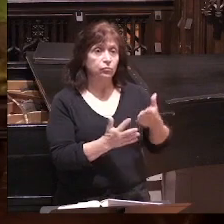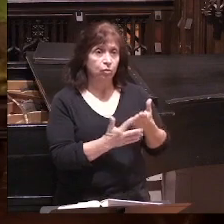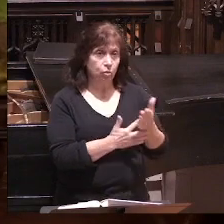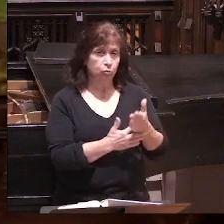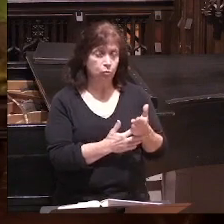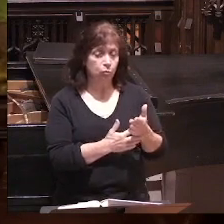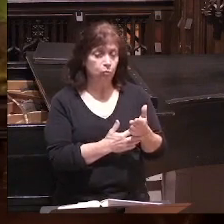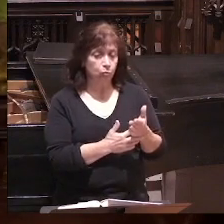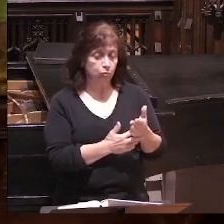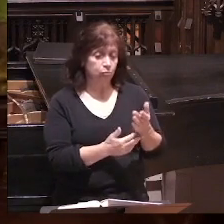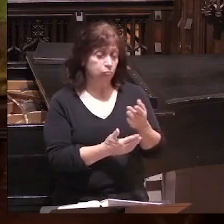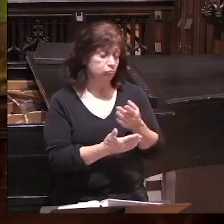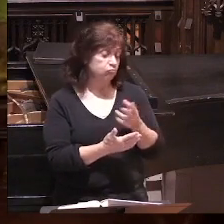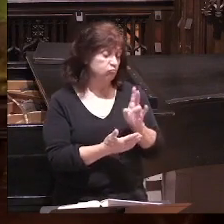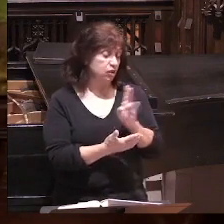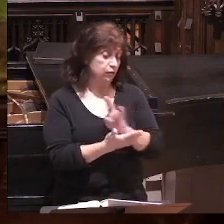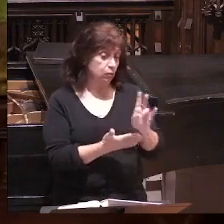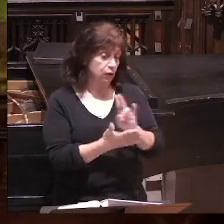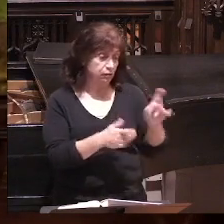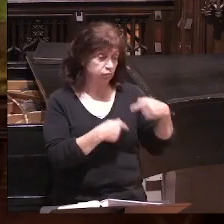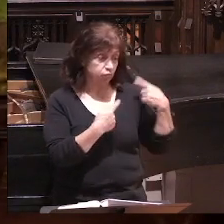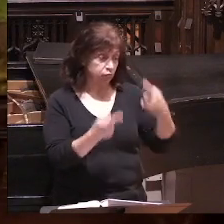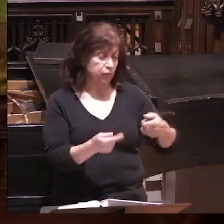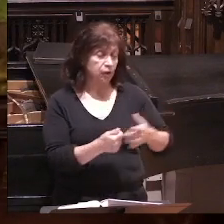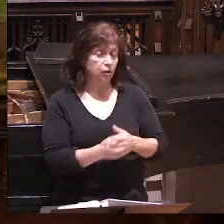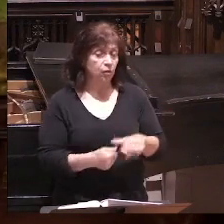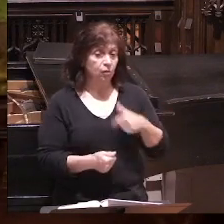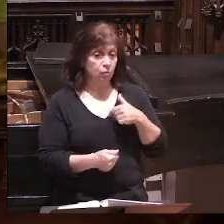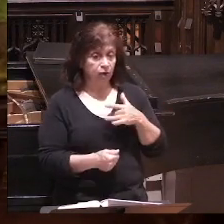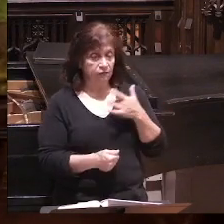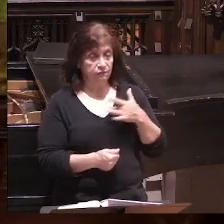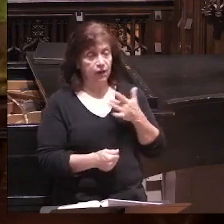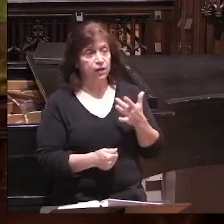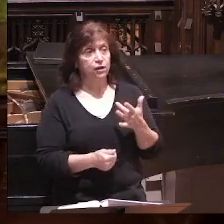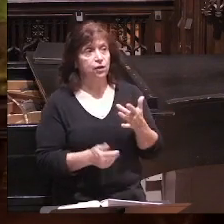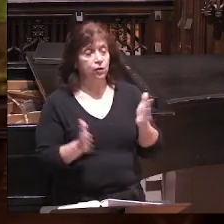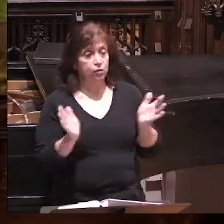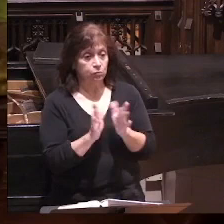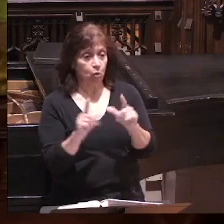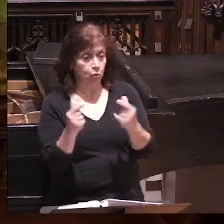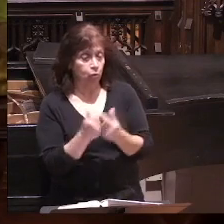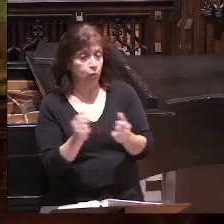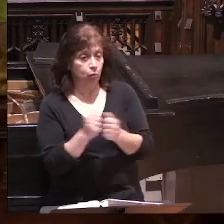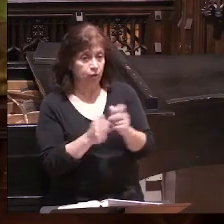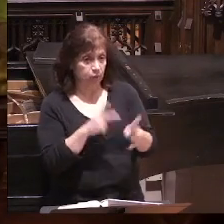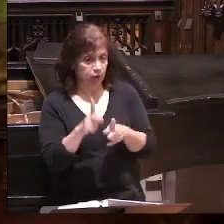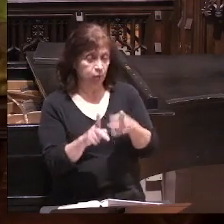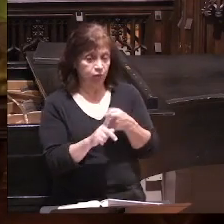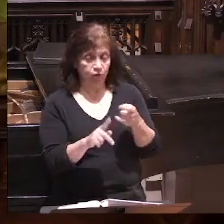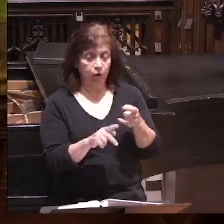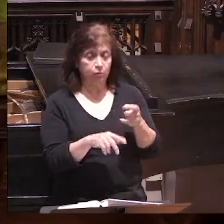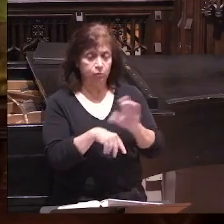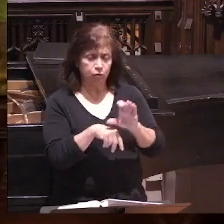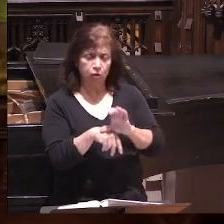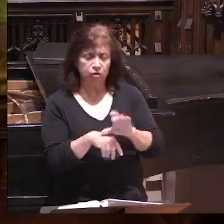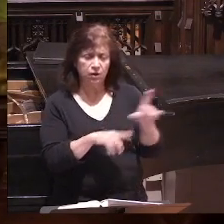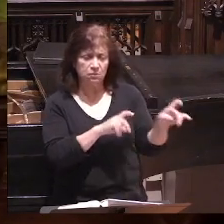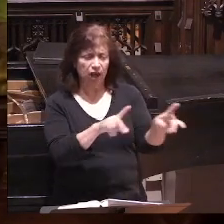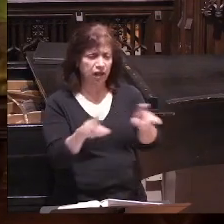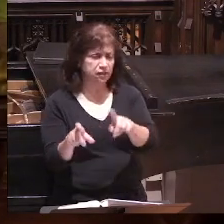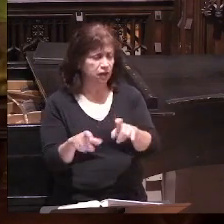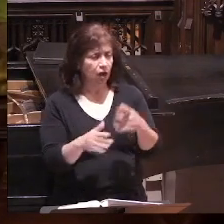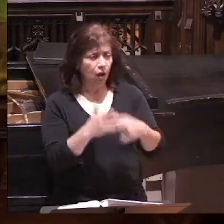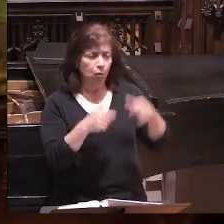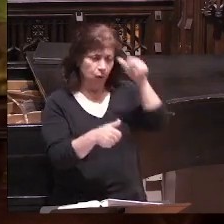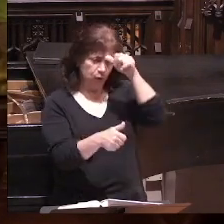last several weeks, whenever I have been in a small group with folks from the church, I have asked, so what do you know